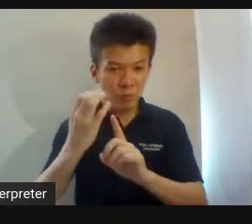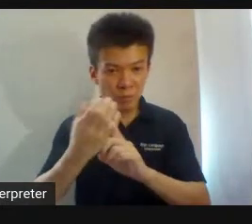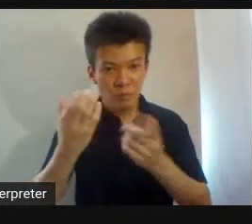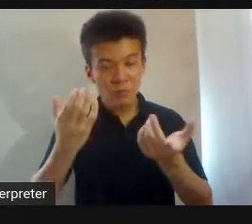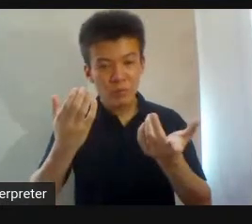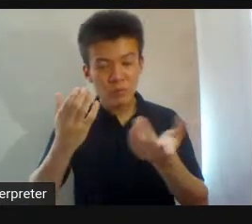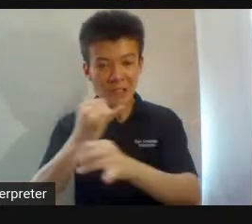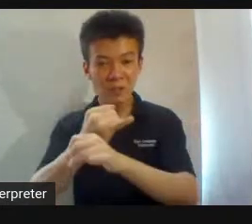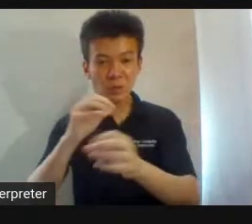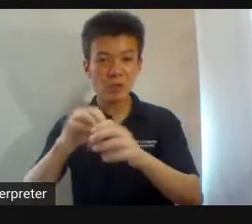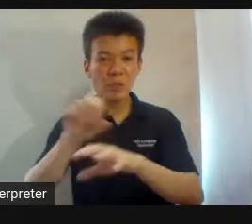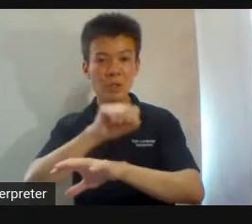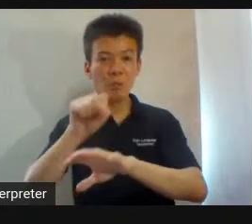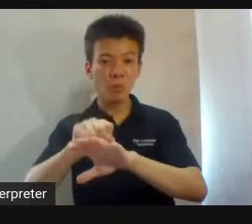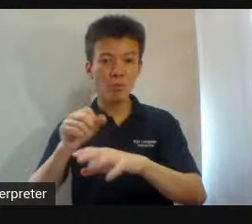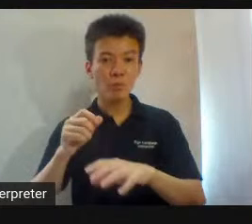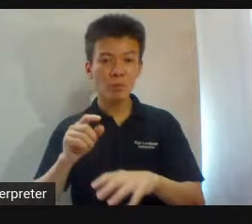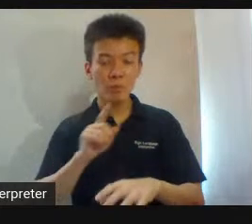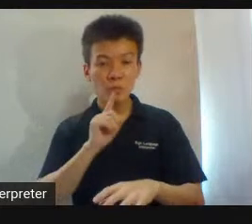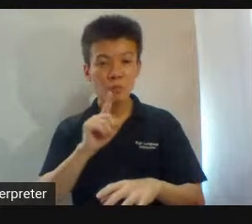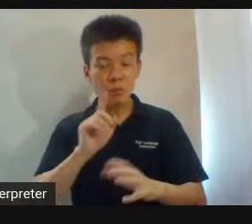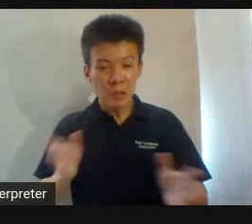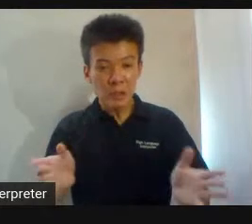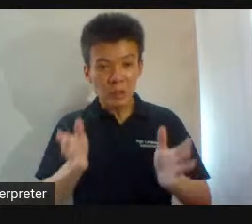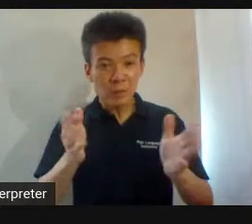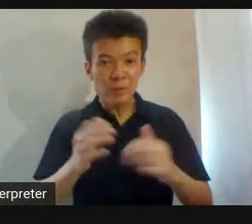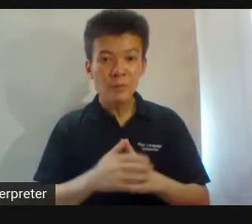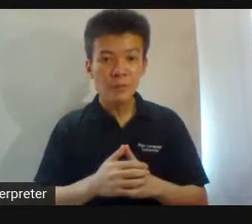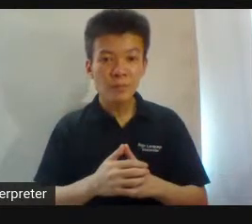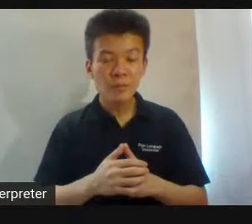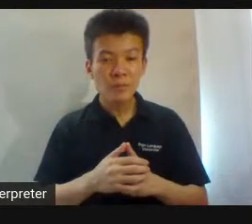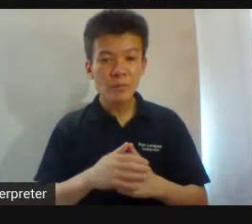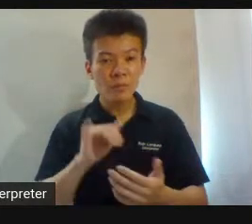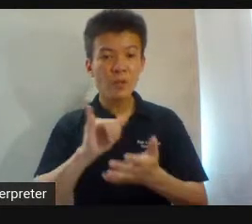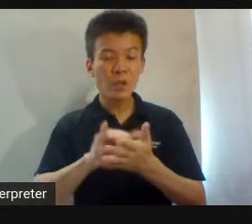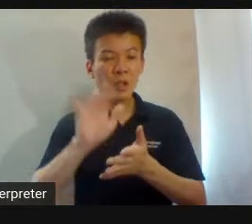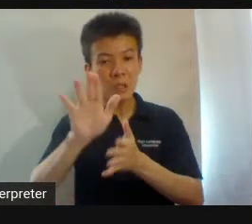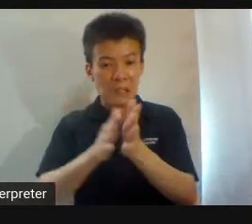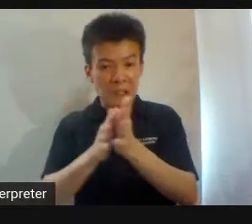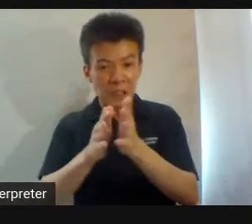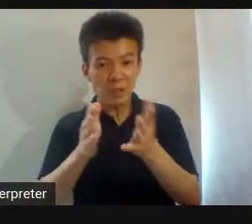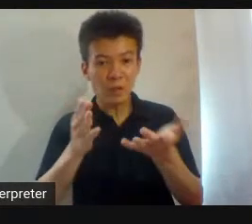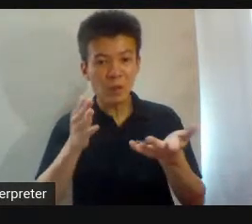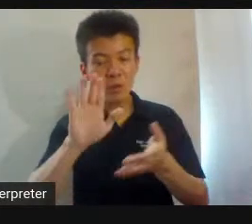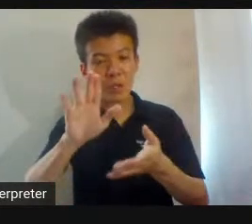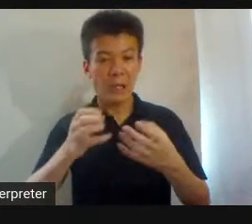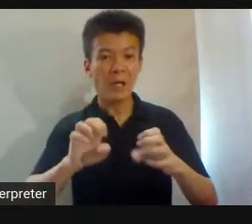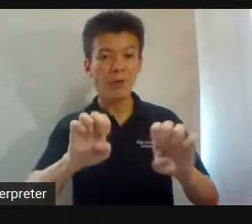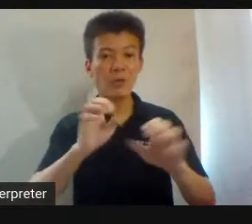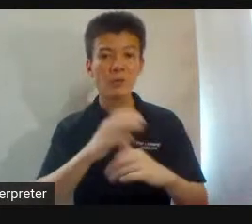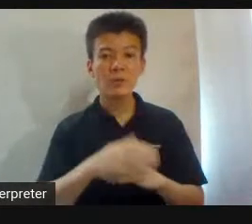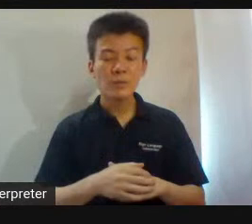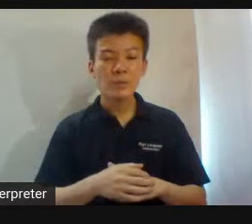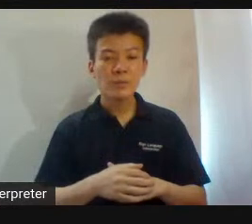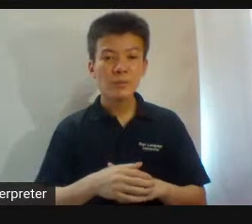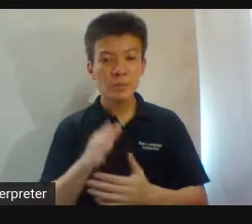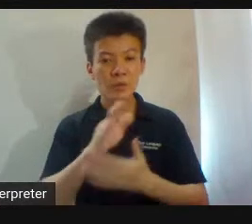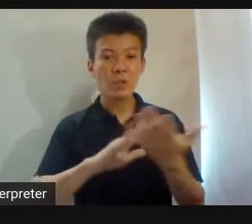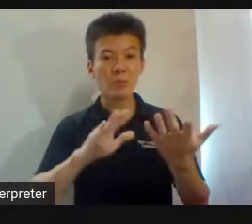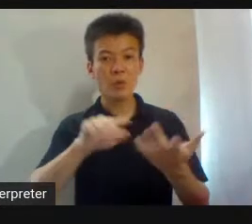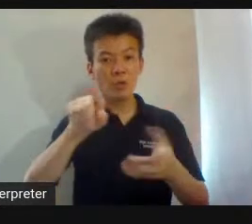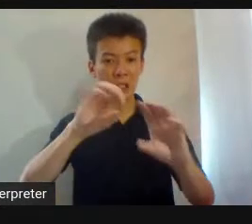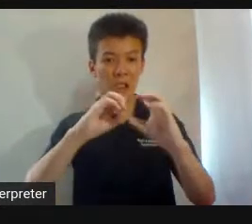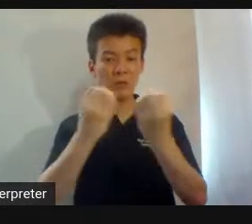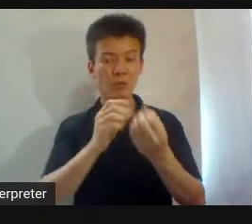Singapore. Truth be told, I'm actually really encouraged by the eagerness or the effort that some of the